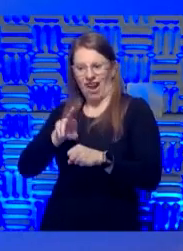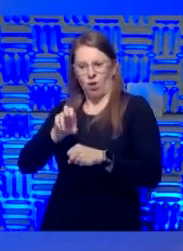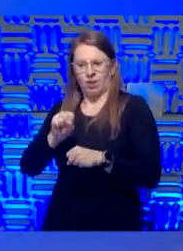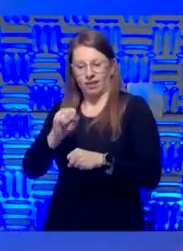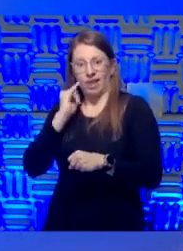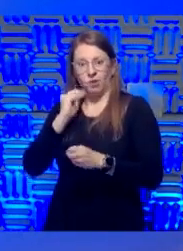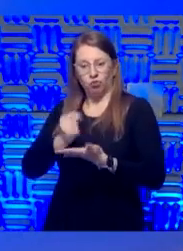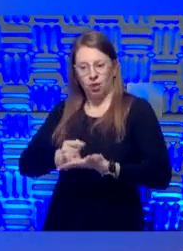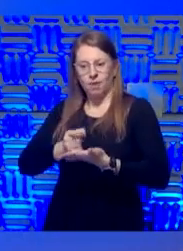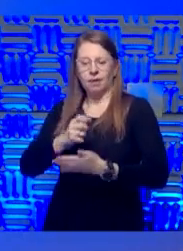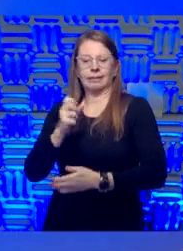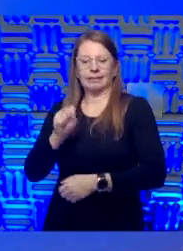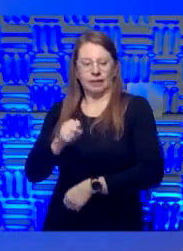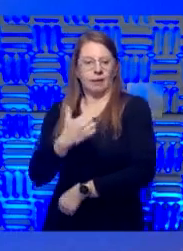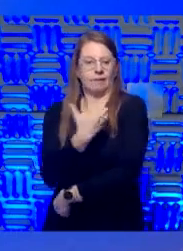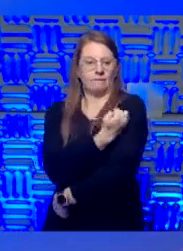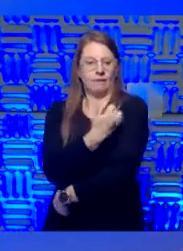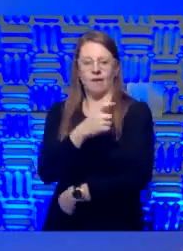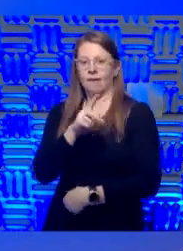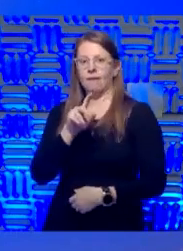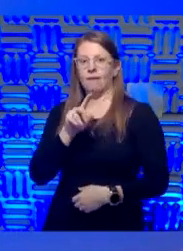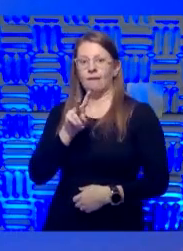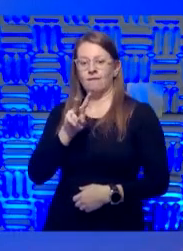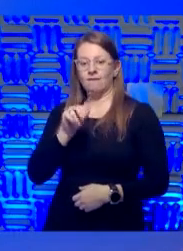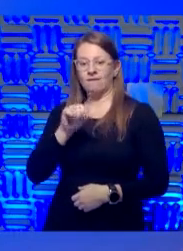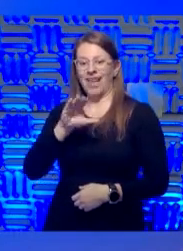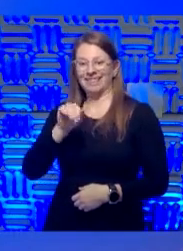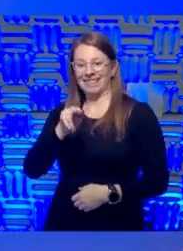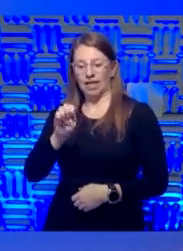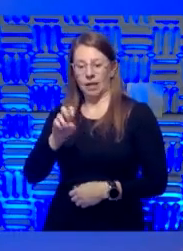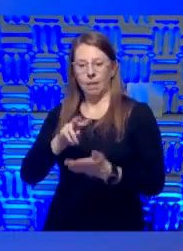treatment, that will not give you the